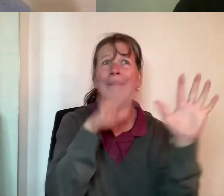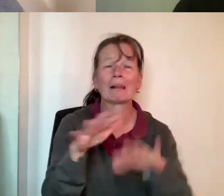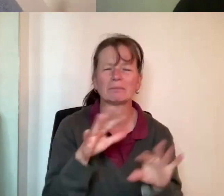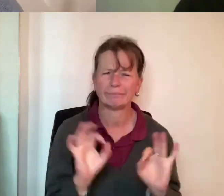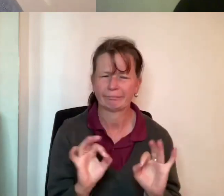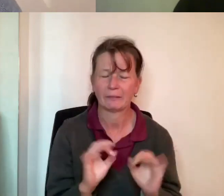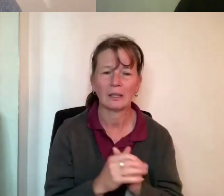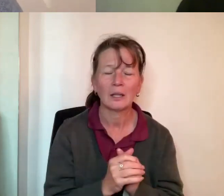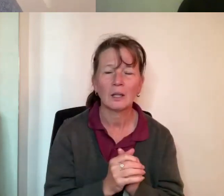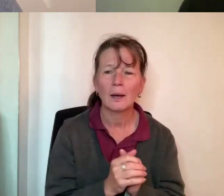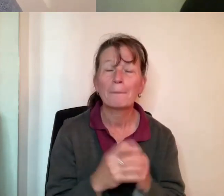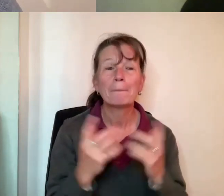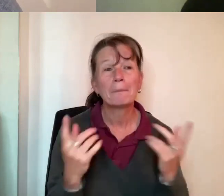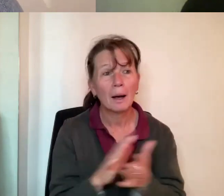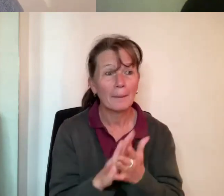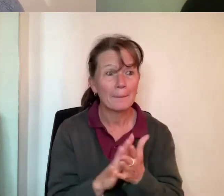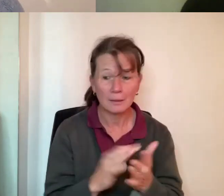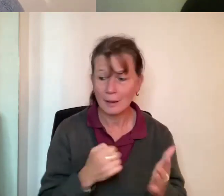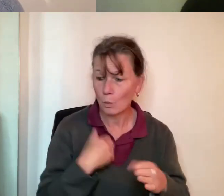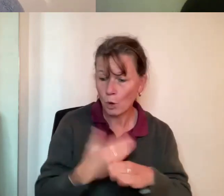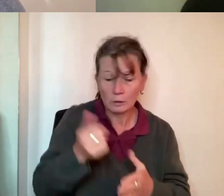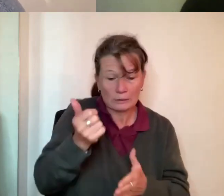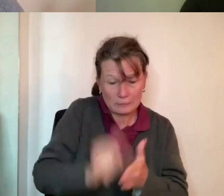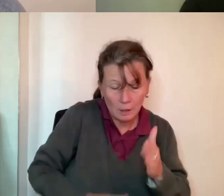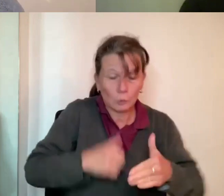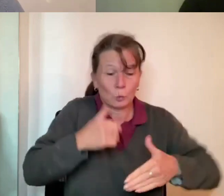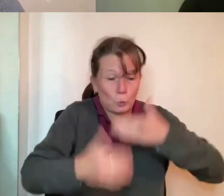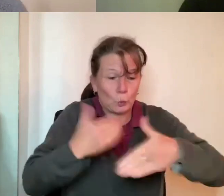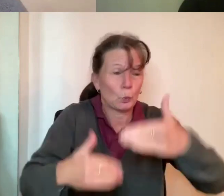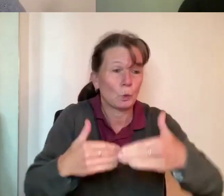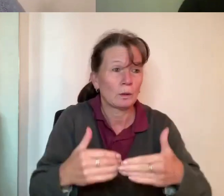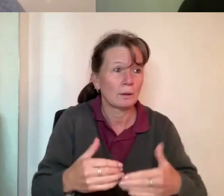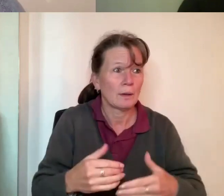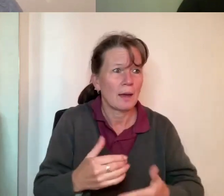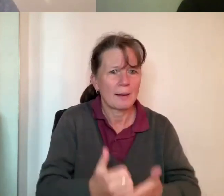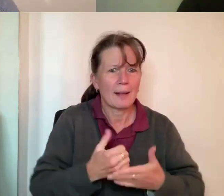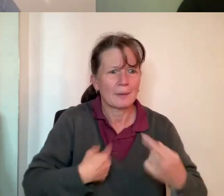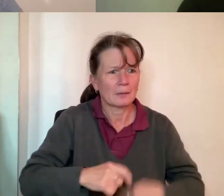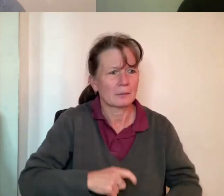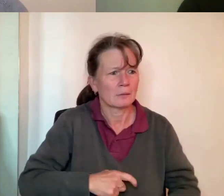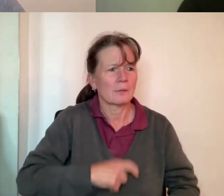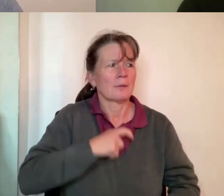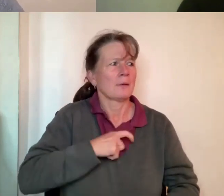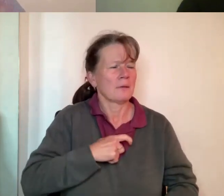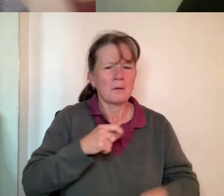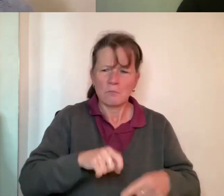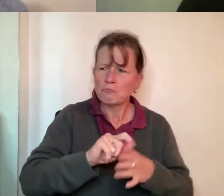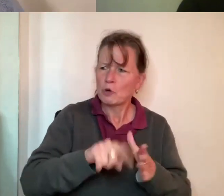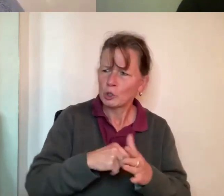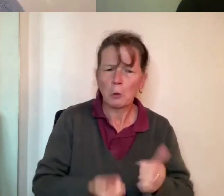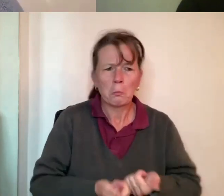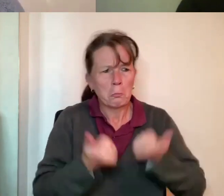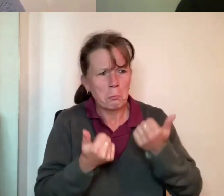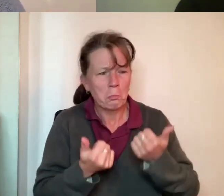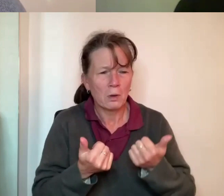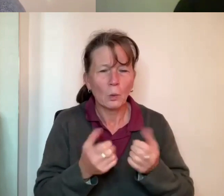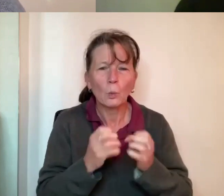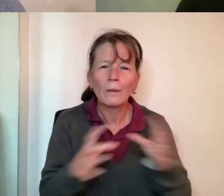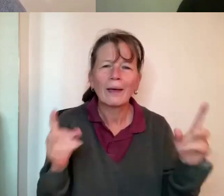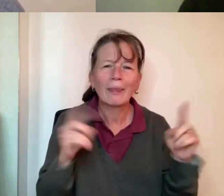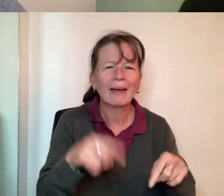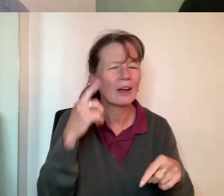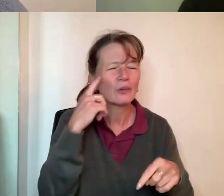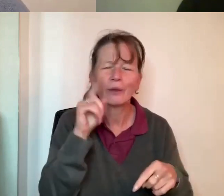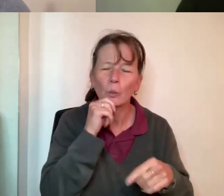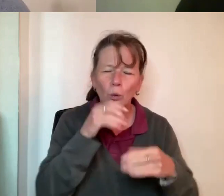it did do was get our work going and give us real confidence in the project, without which I don't think it would have gone